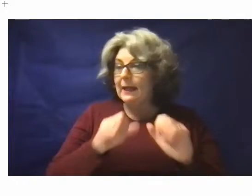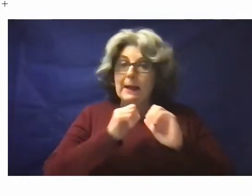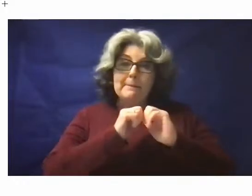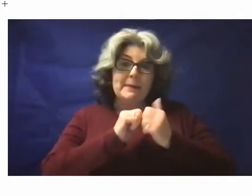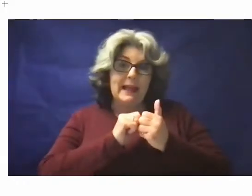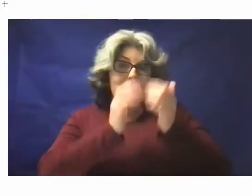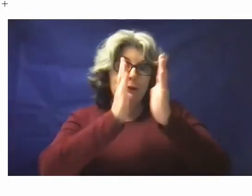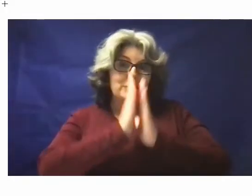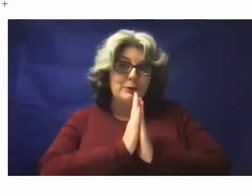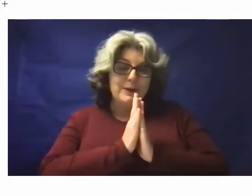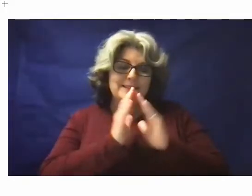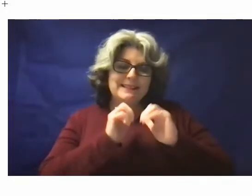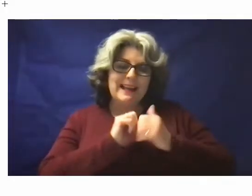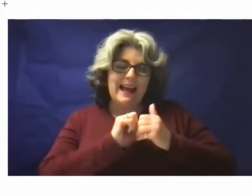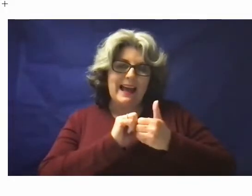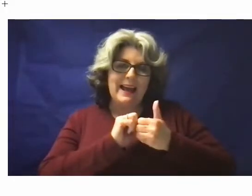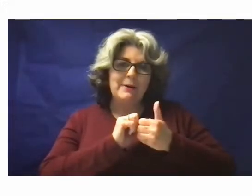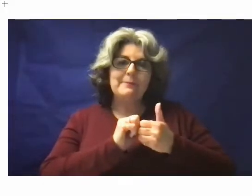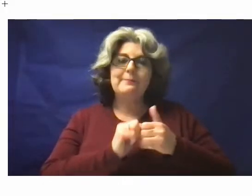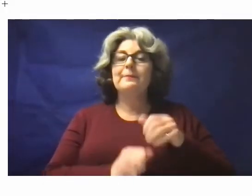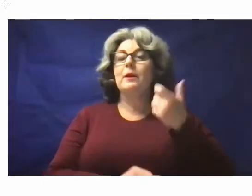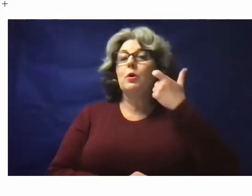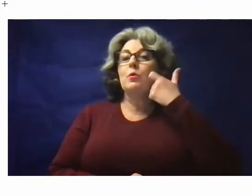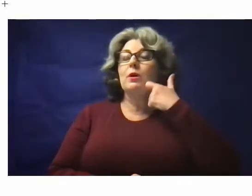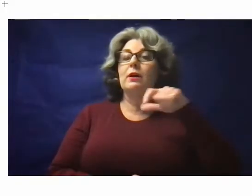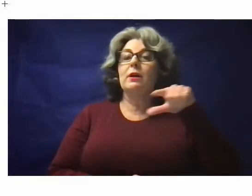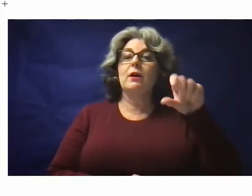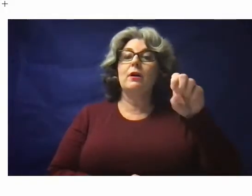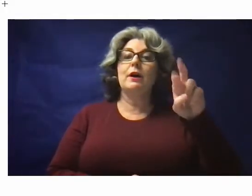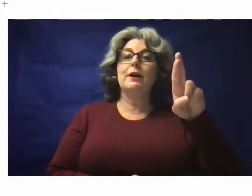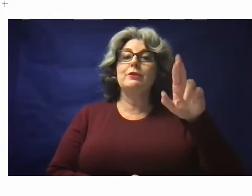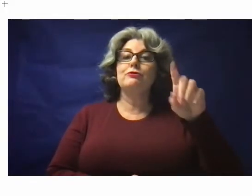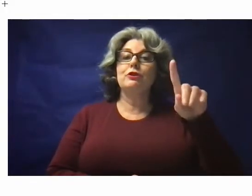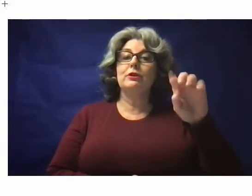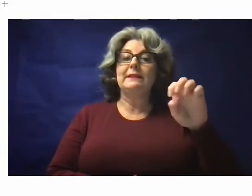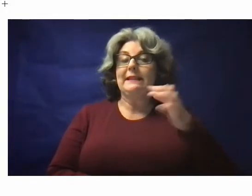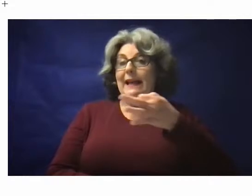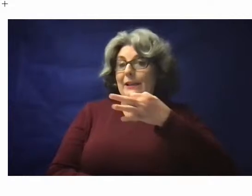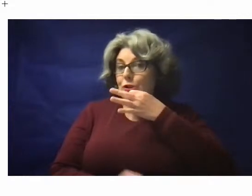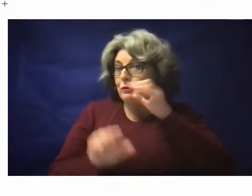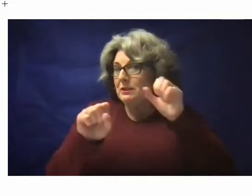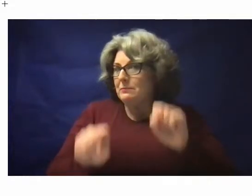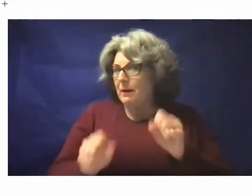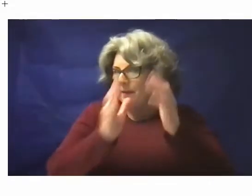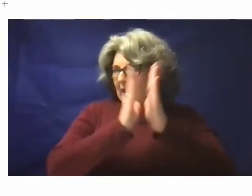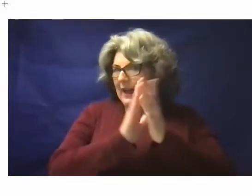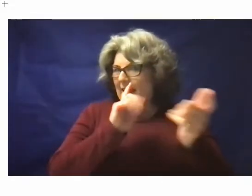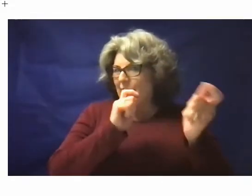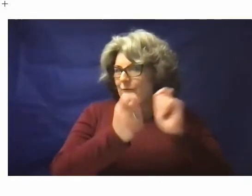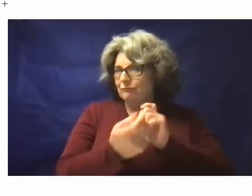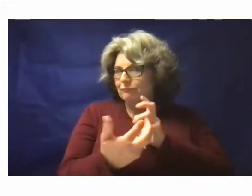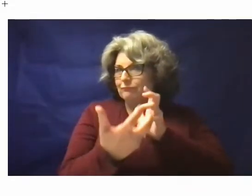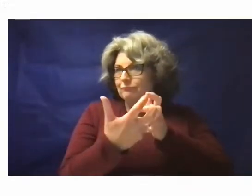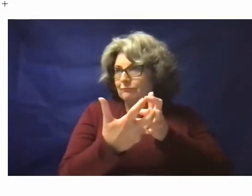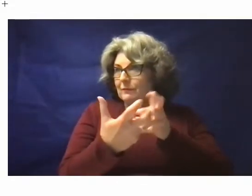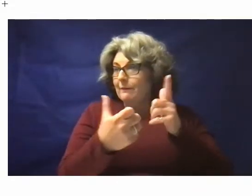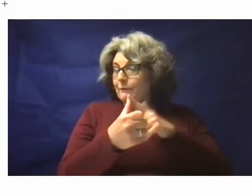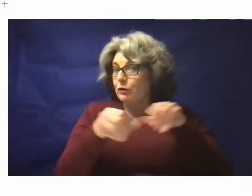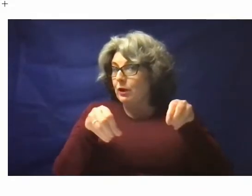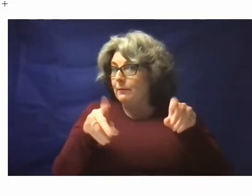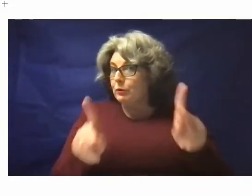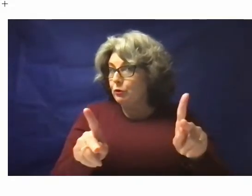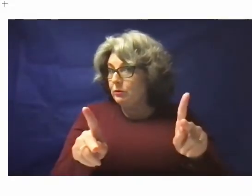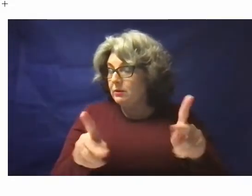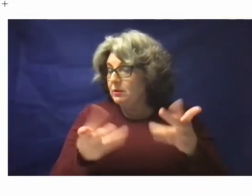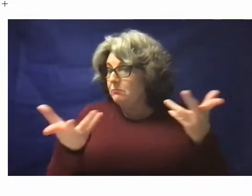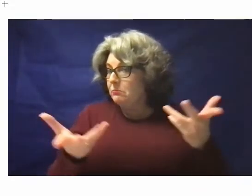that? As Geraldine mentioned, you should do that as soon as possible. And your first opportunity is when you see